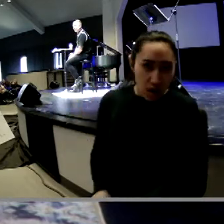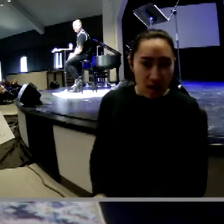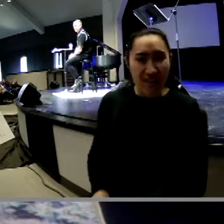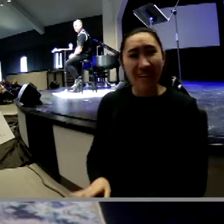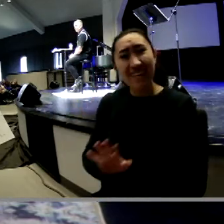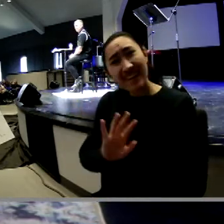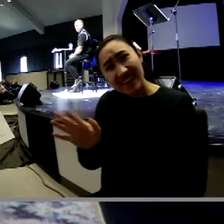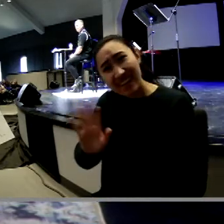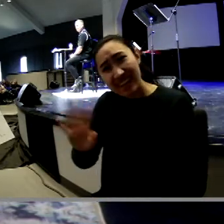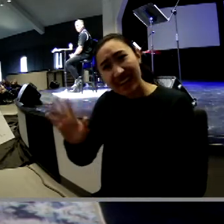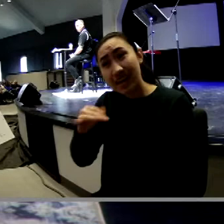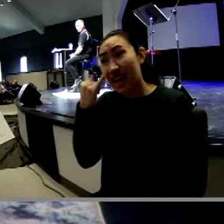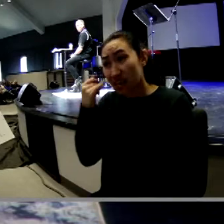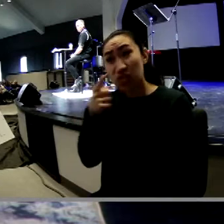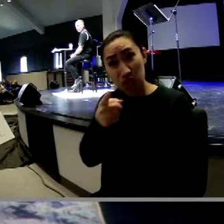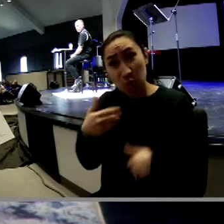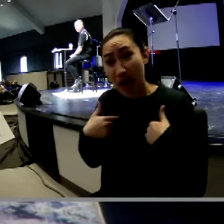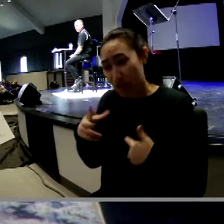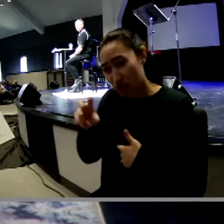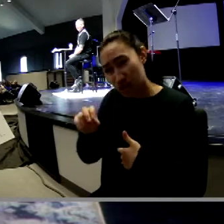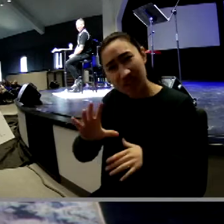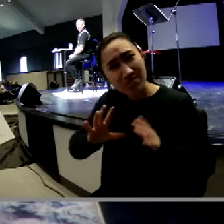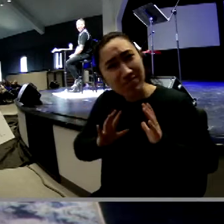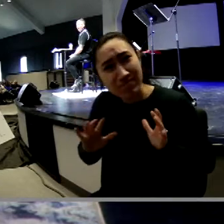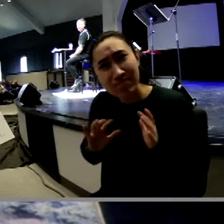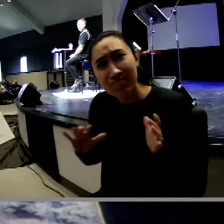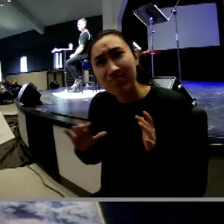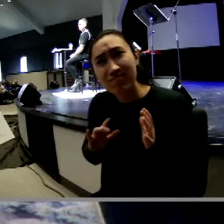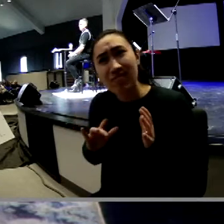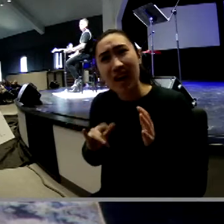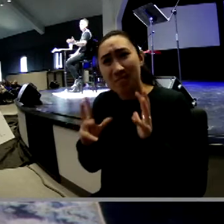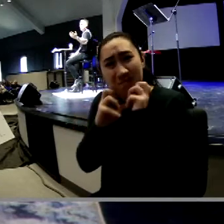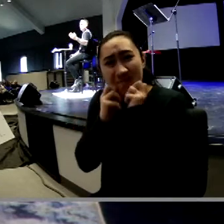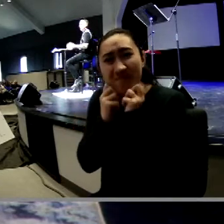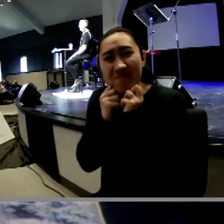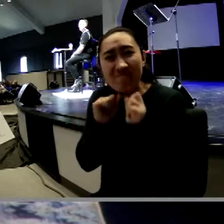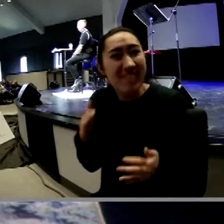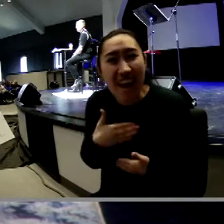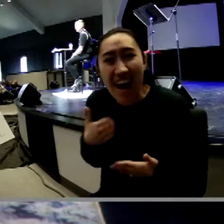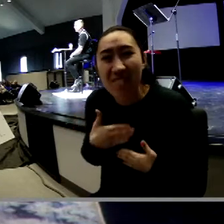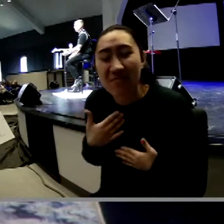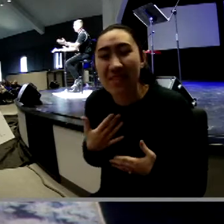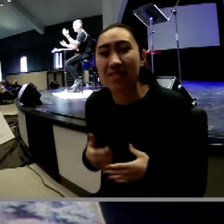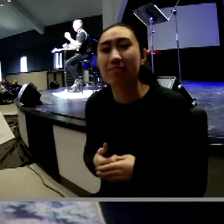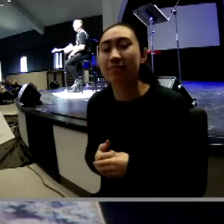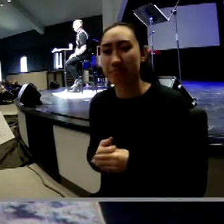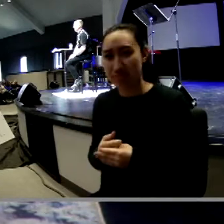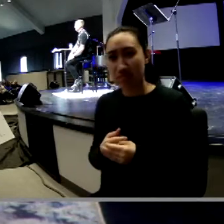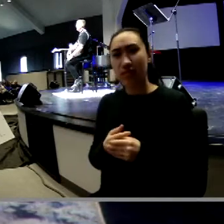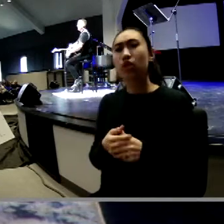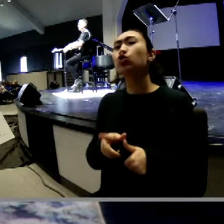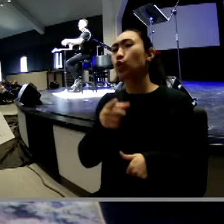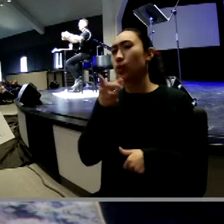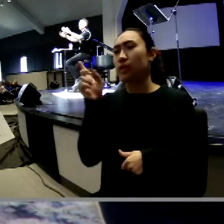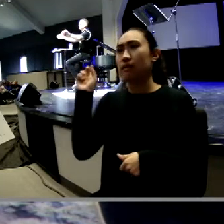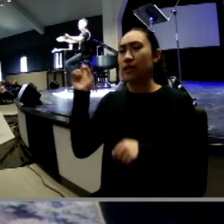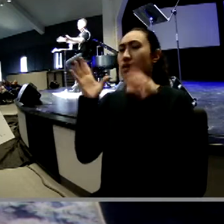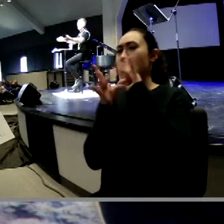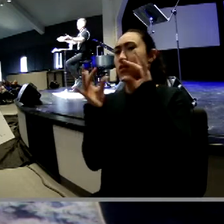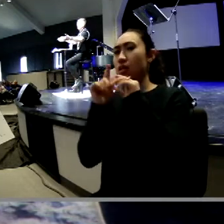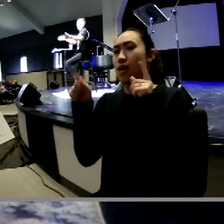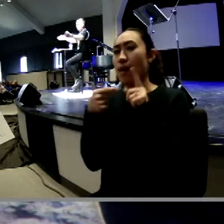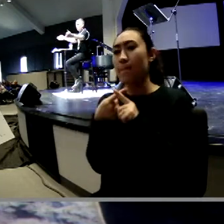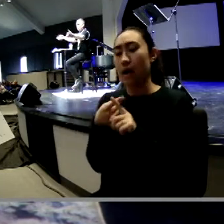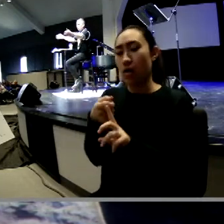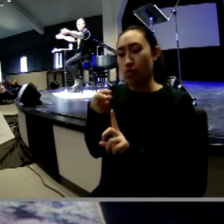30. Keep growing so you can do 60. And if 60 is the best, God knows. He knows. He doesn't. You're not going to stand